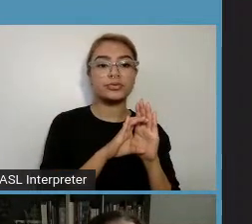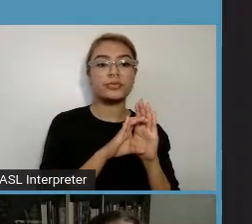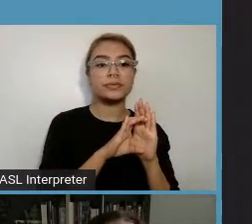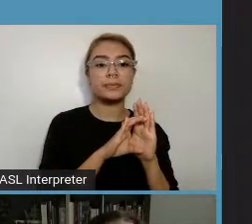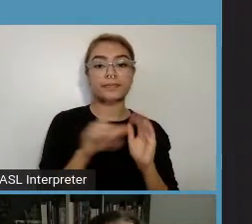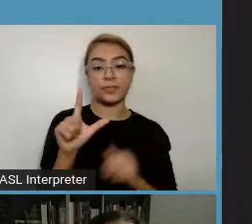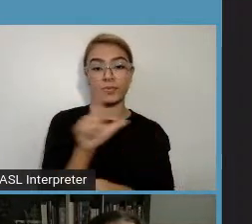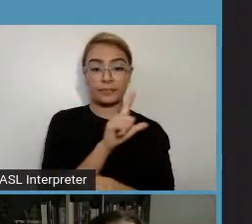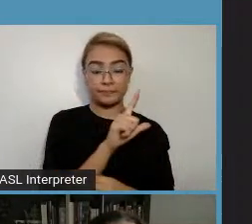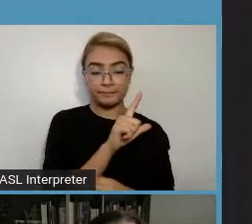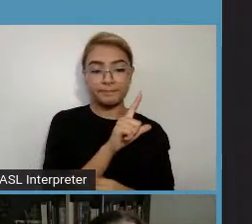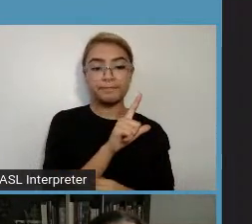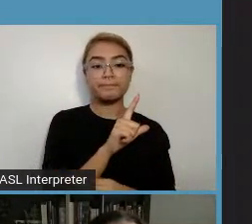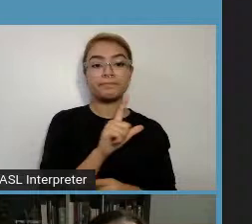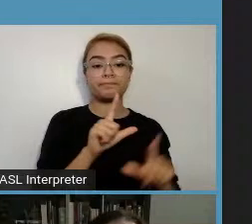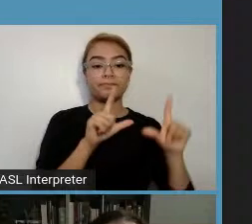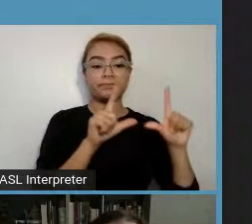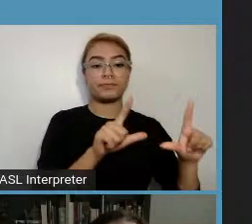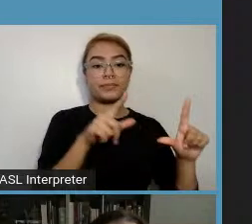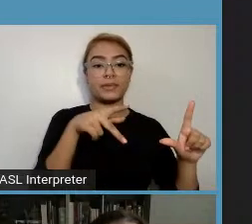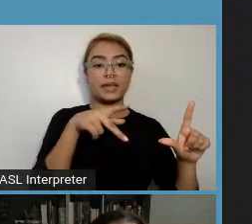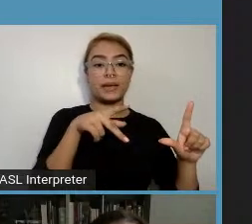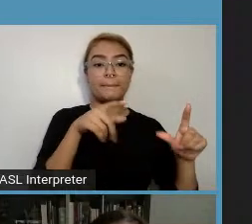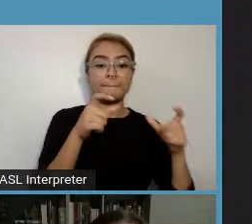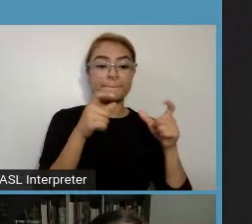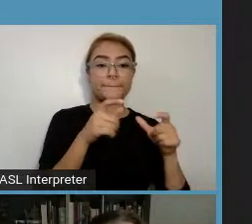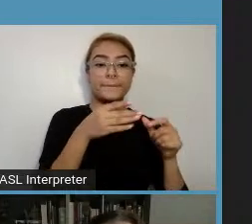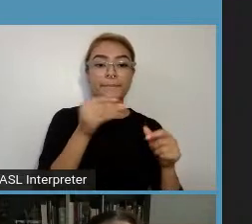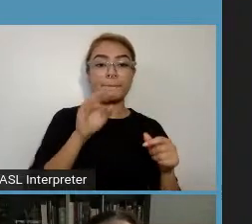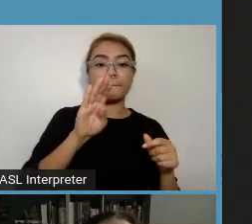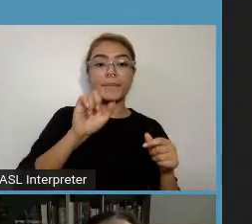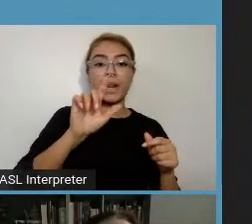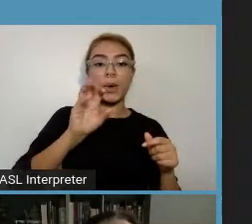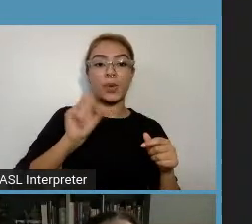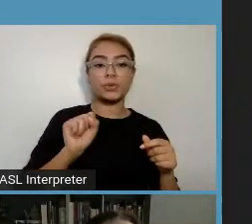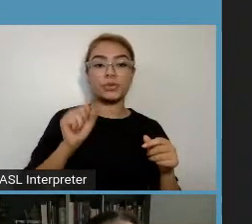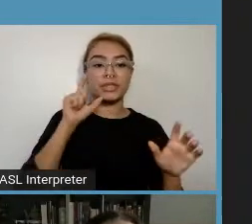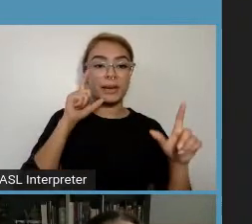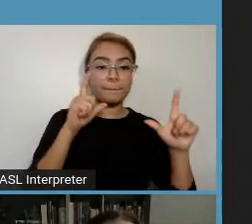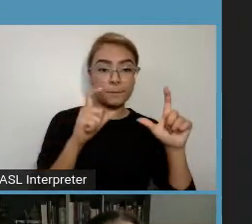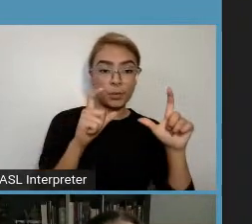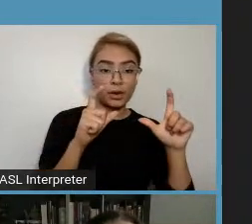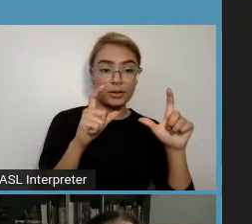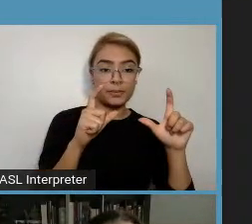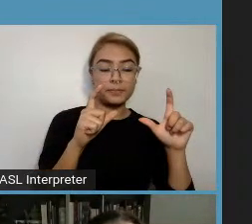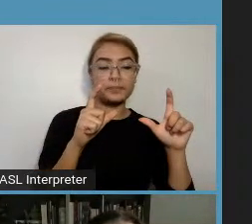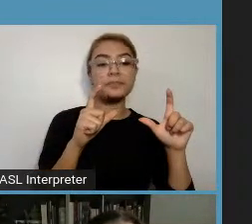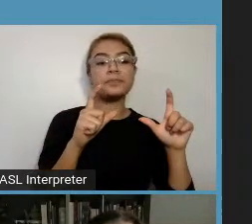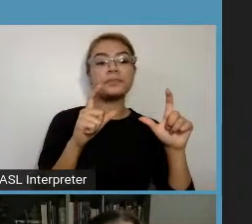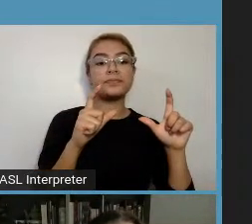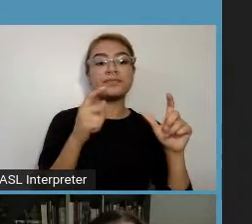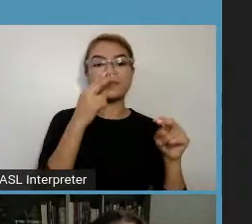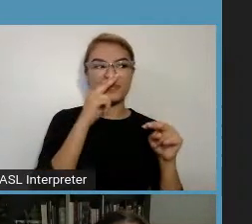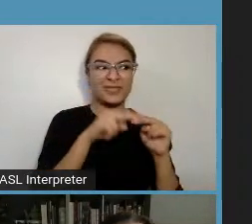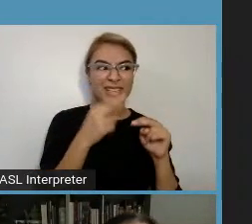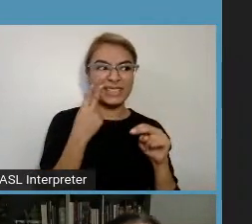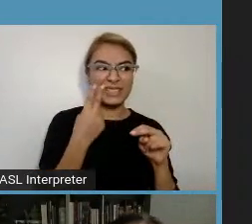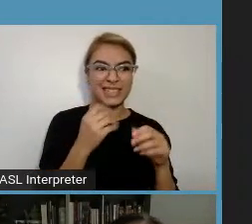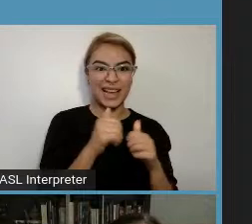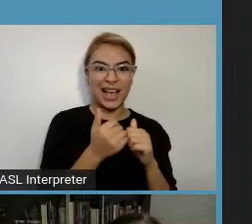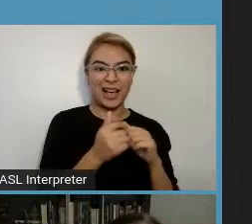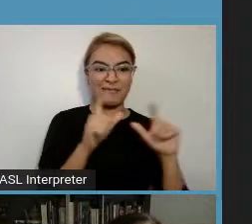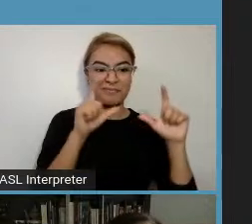on the left, it's a plate and bellows camera. And it's fun to see how some